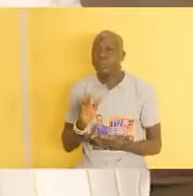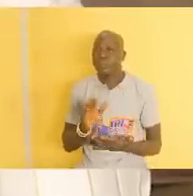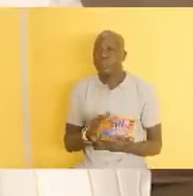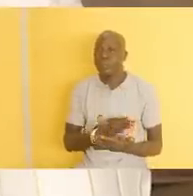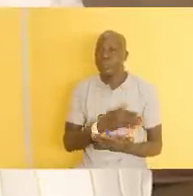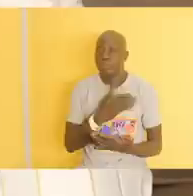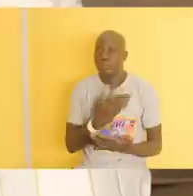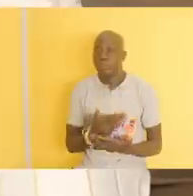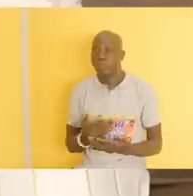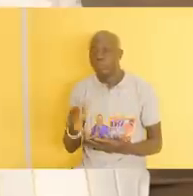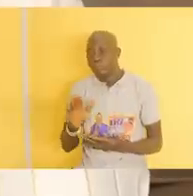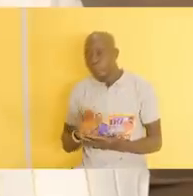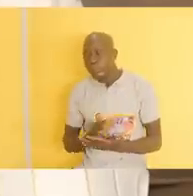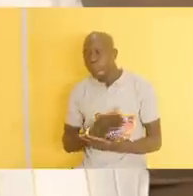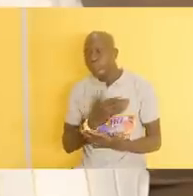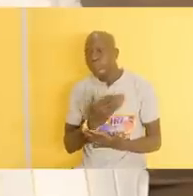idowo lo deni no